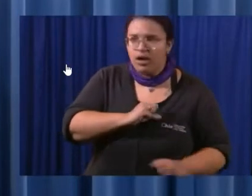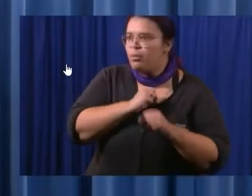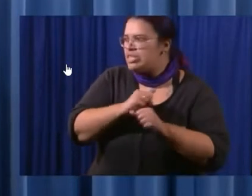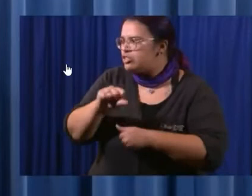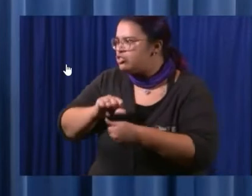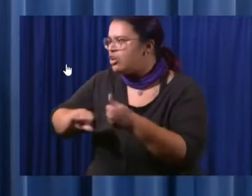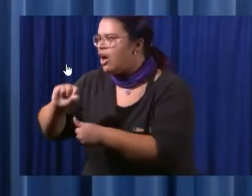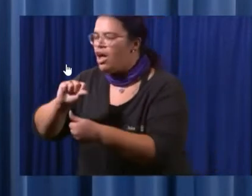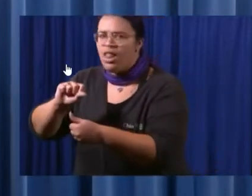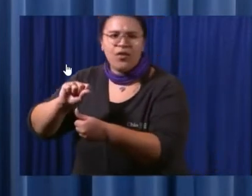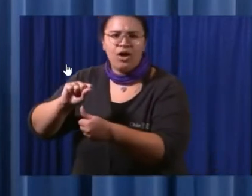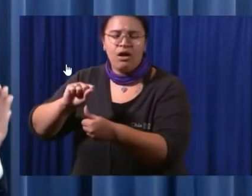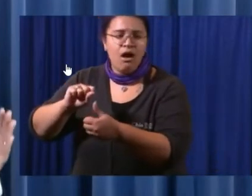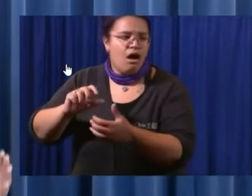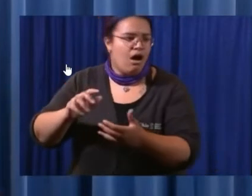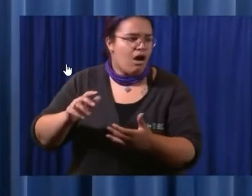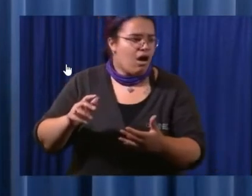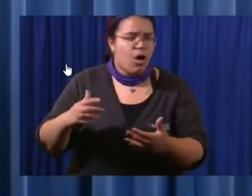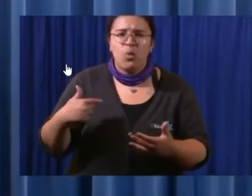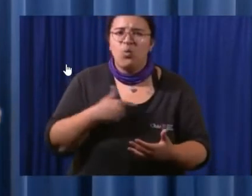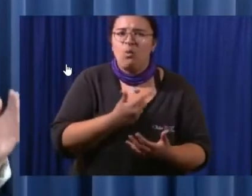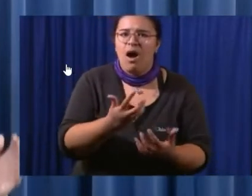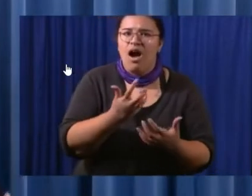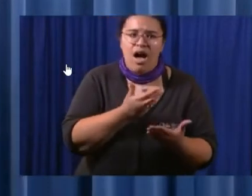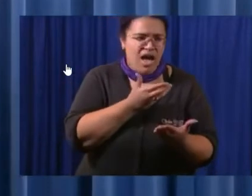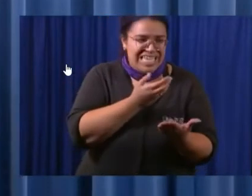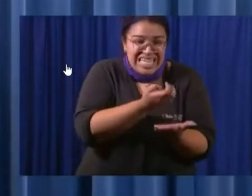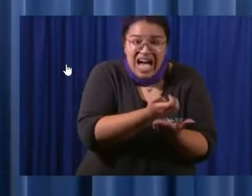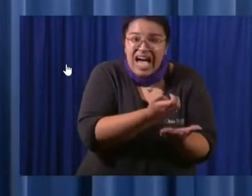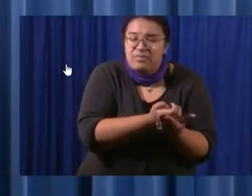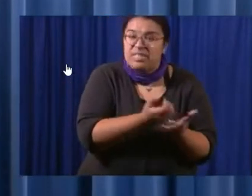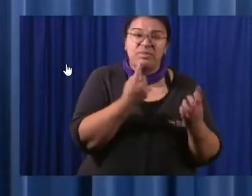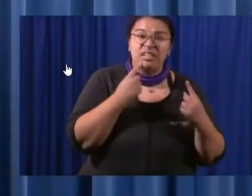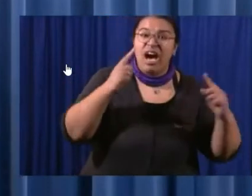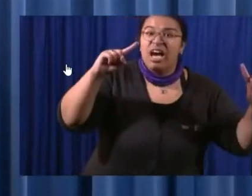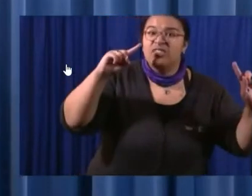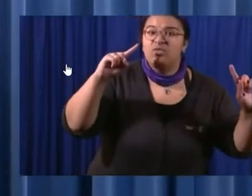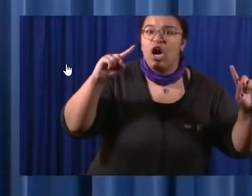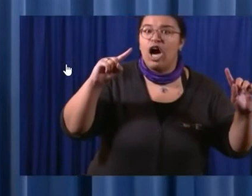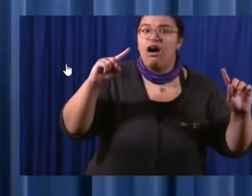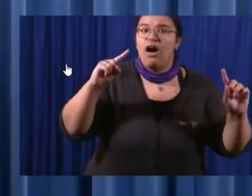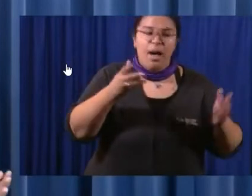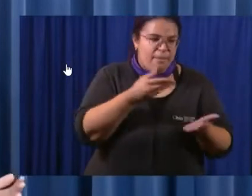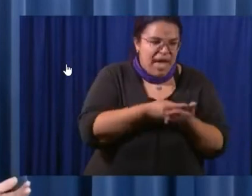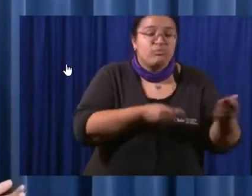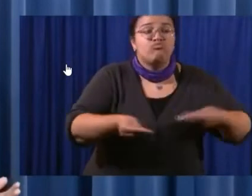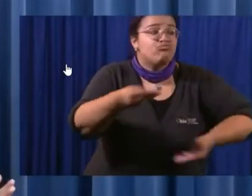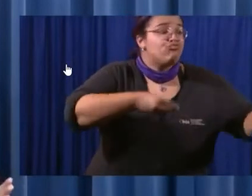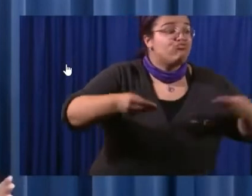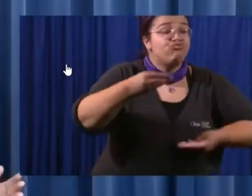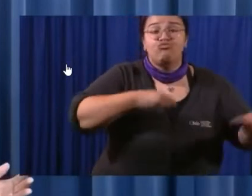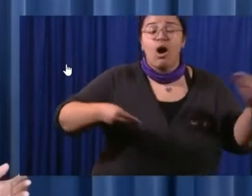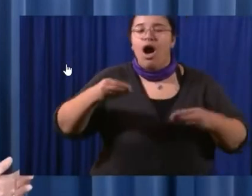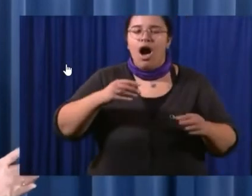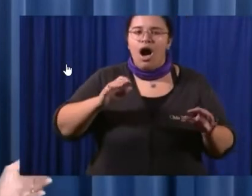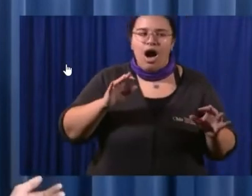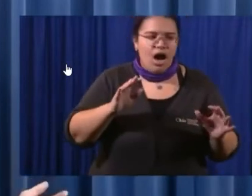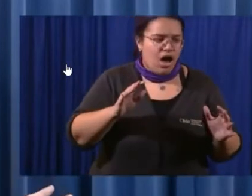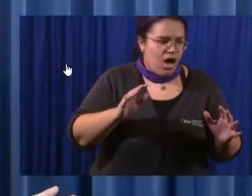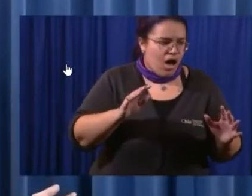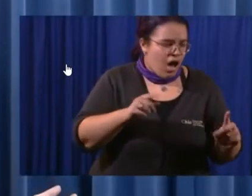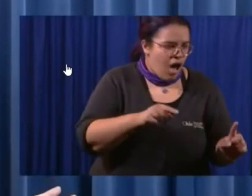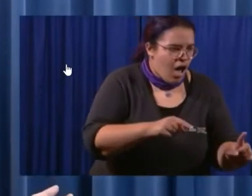be able to expand our economy and grow our economy, because I will tell you, it matters not. I get questions a lot about what are you